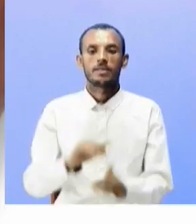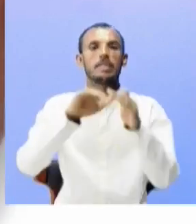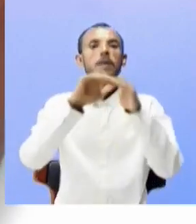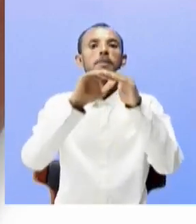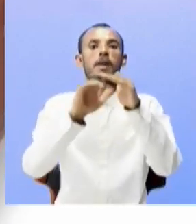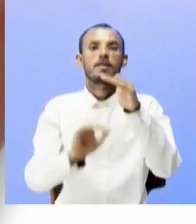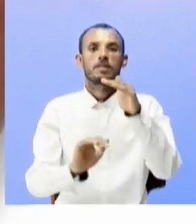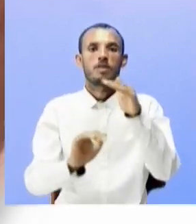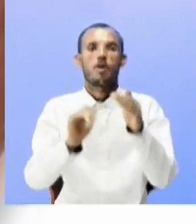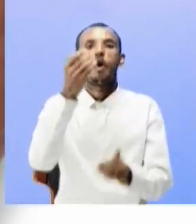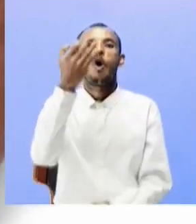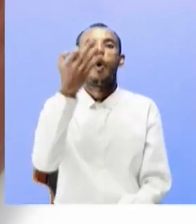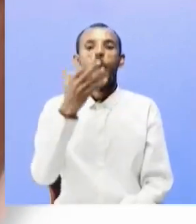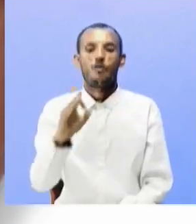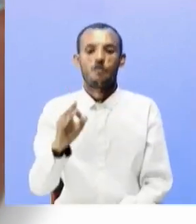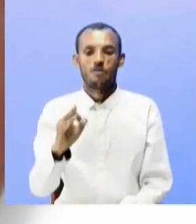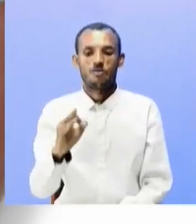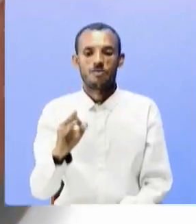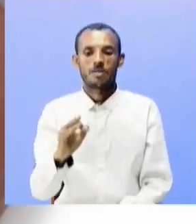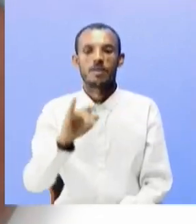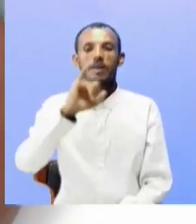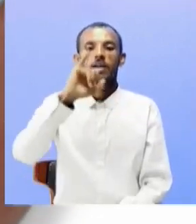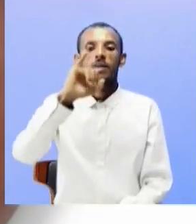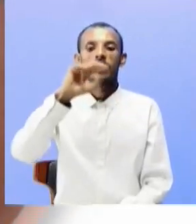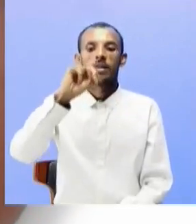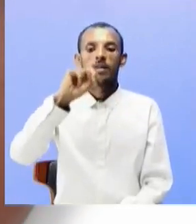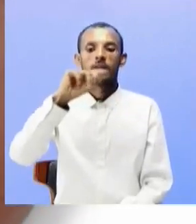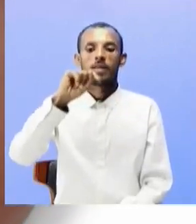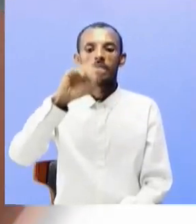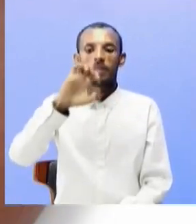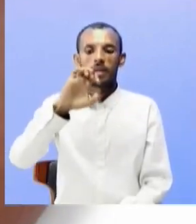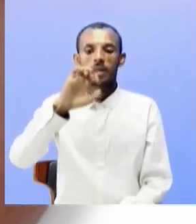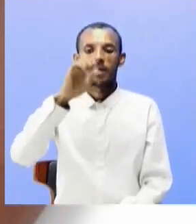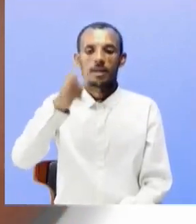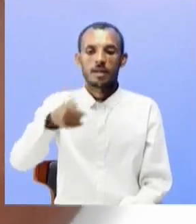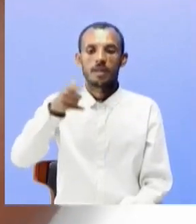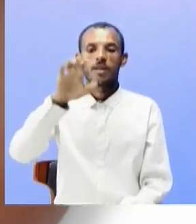Subtraction of integers.